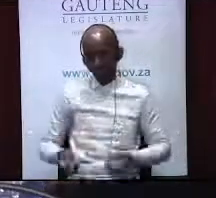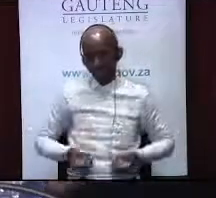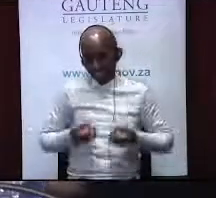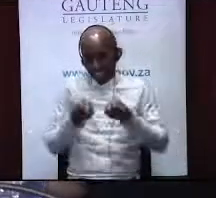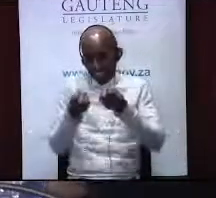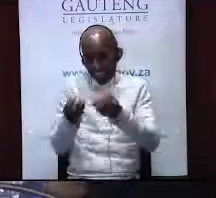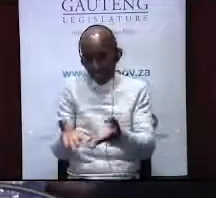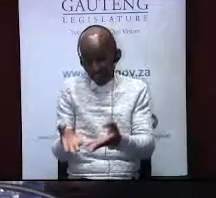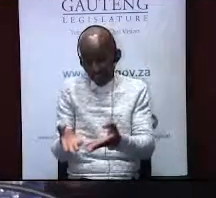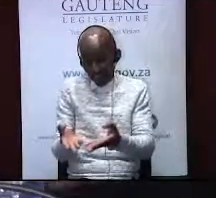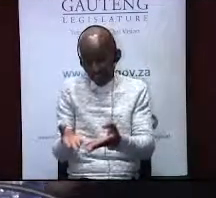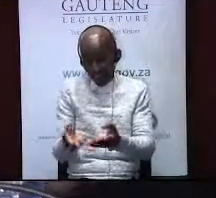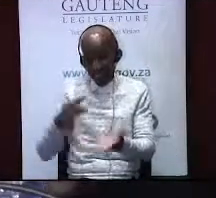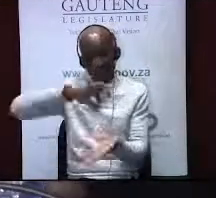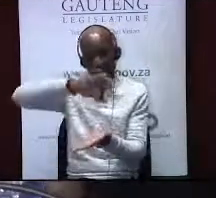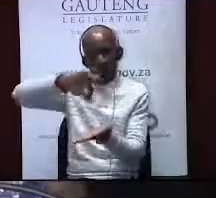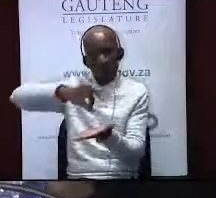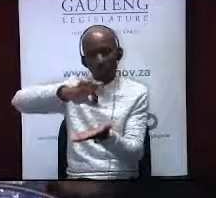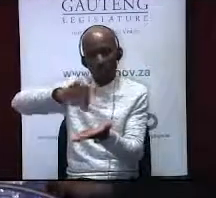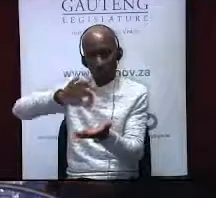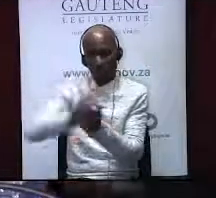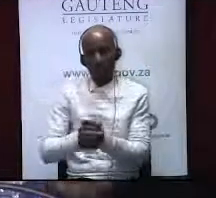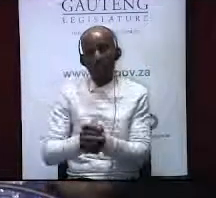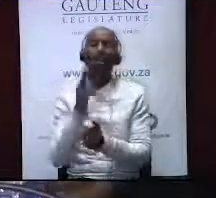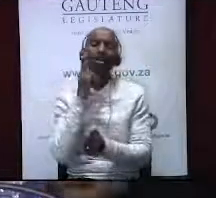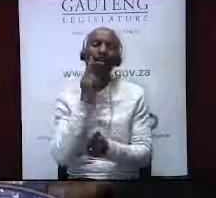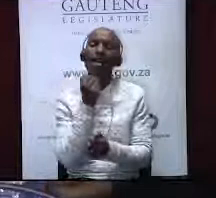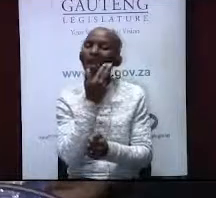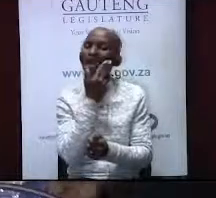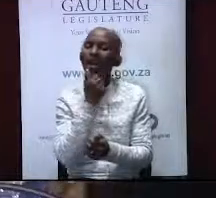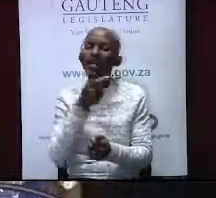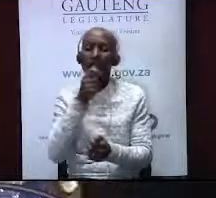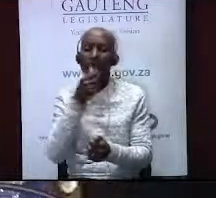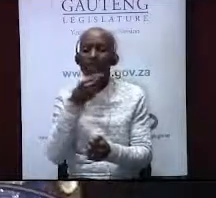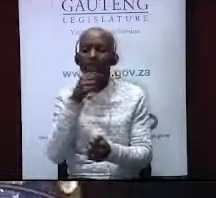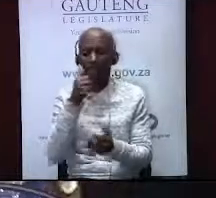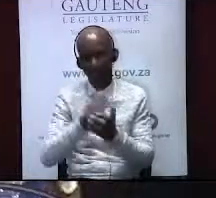it that saltiness, that nice taste.